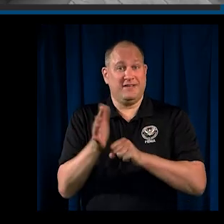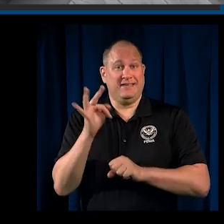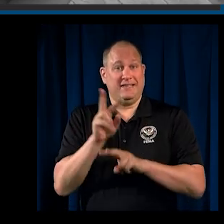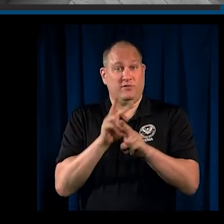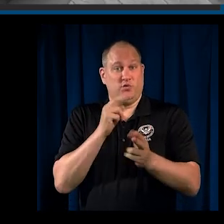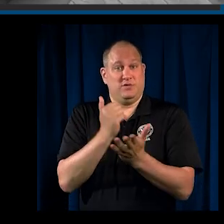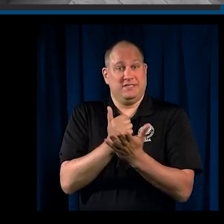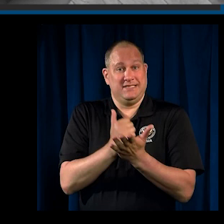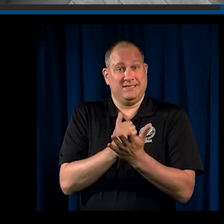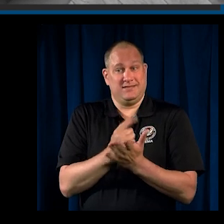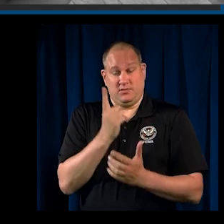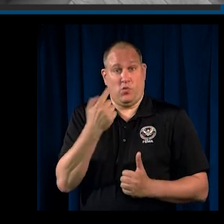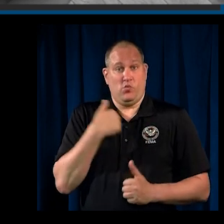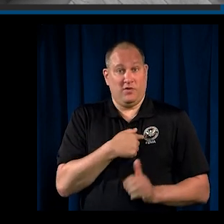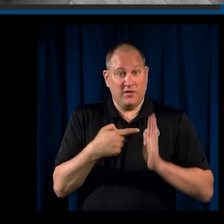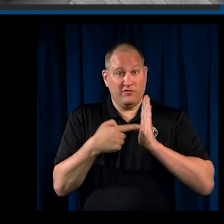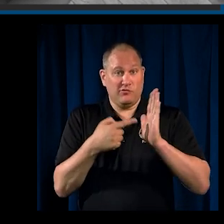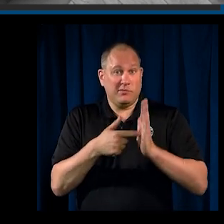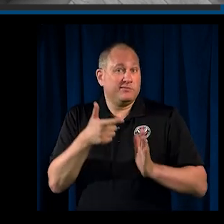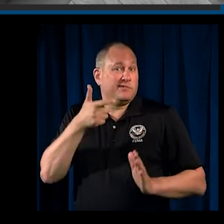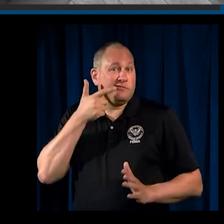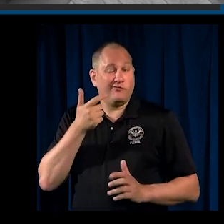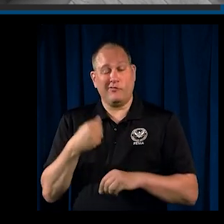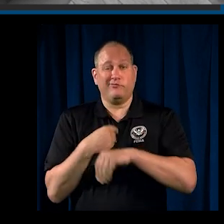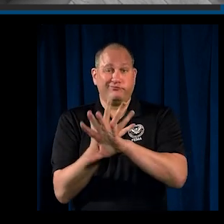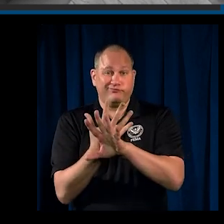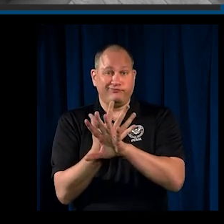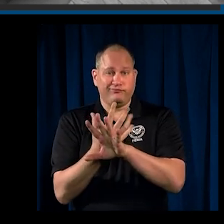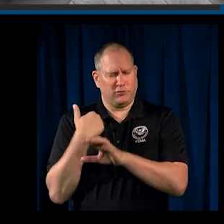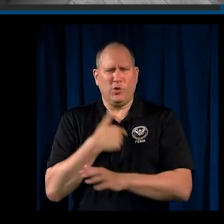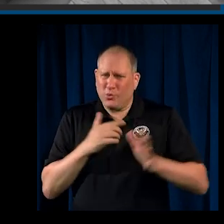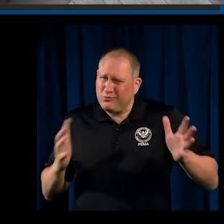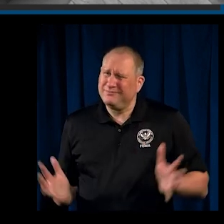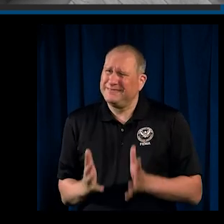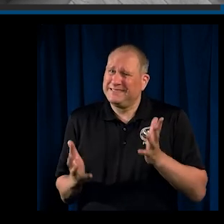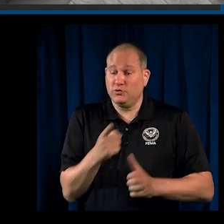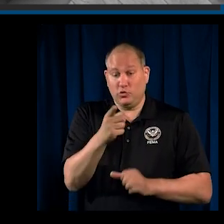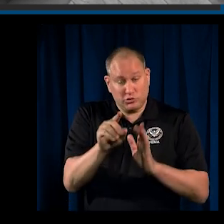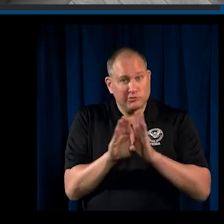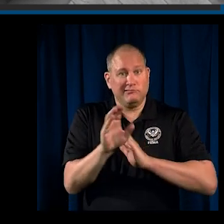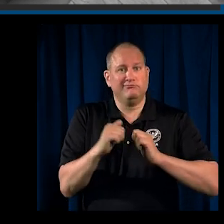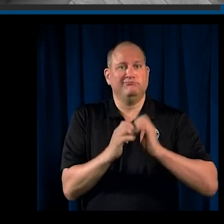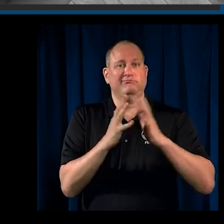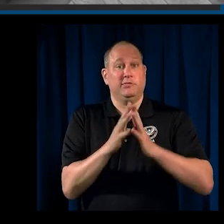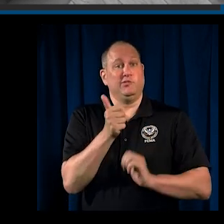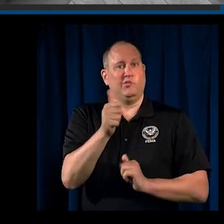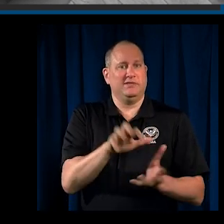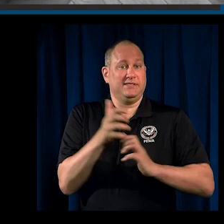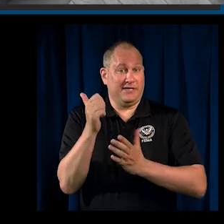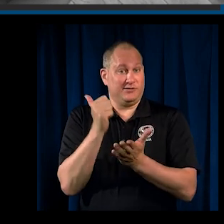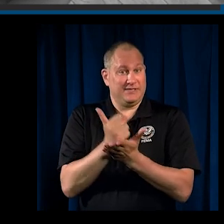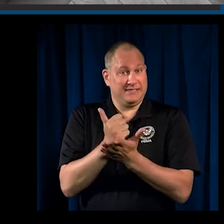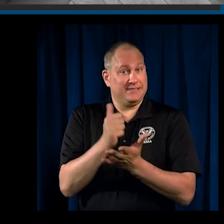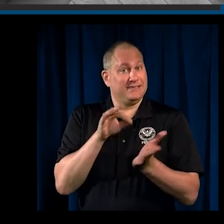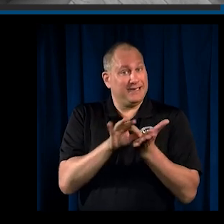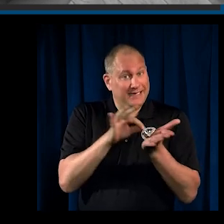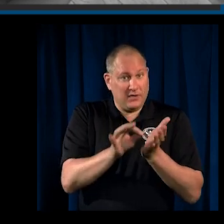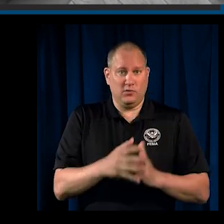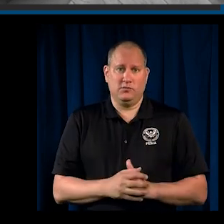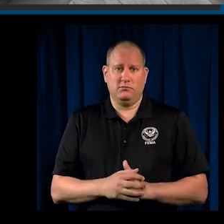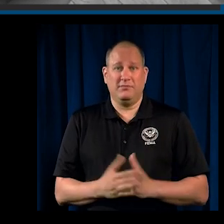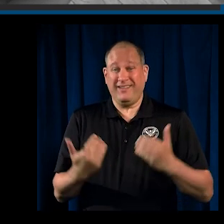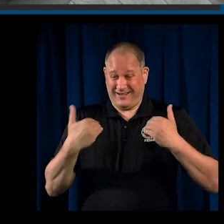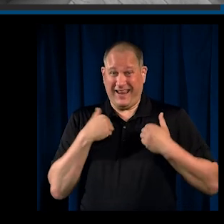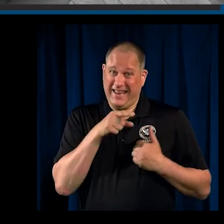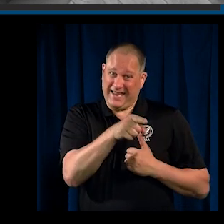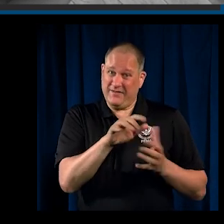for COVID-19 funeral assistance with one of our representatives over the phone, we encourage you to create your own disaster assistance